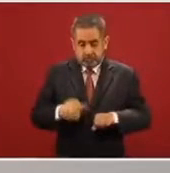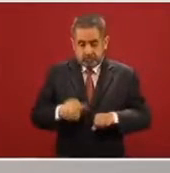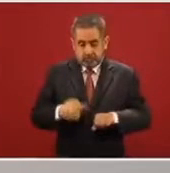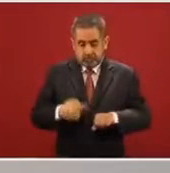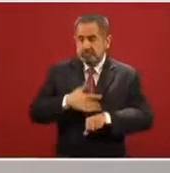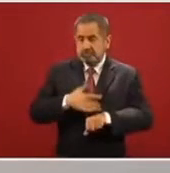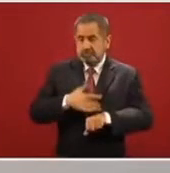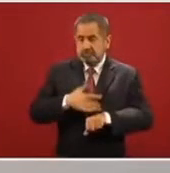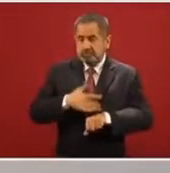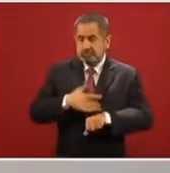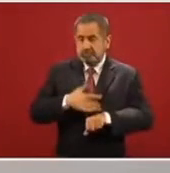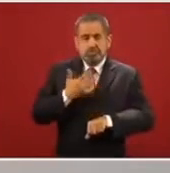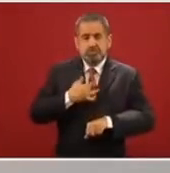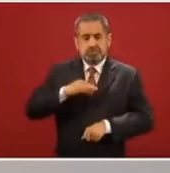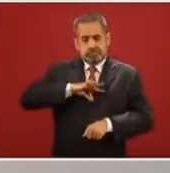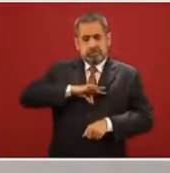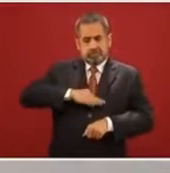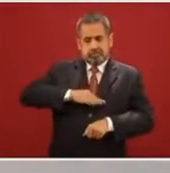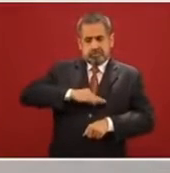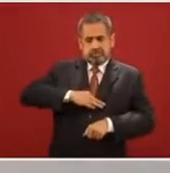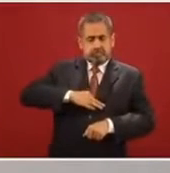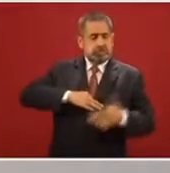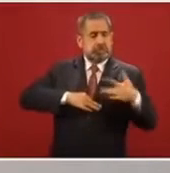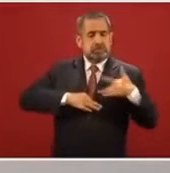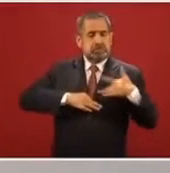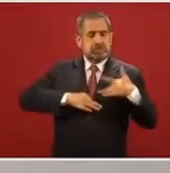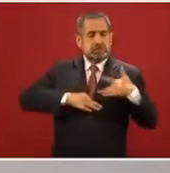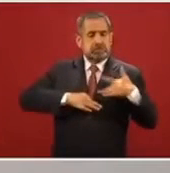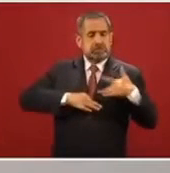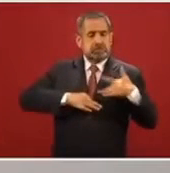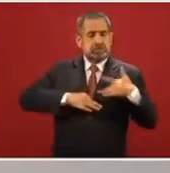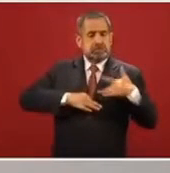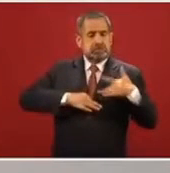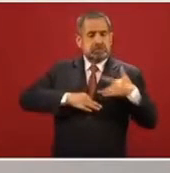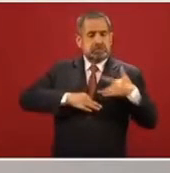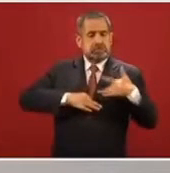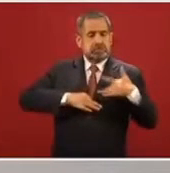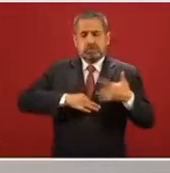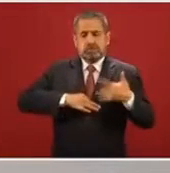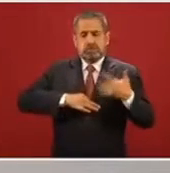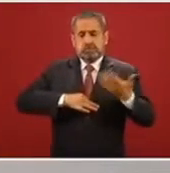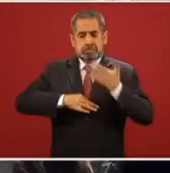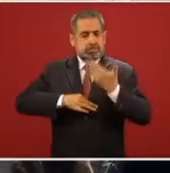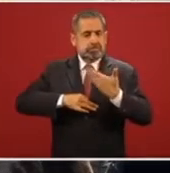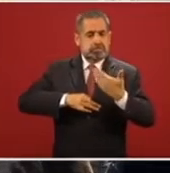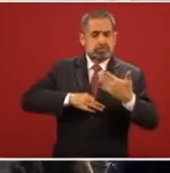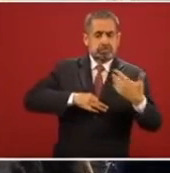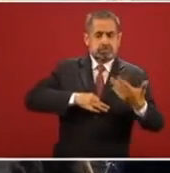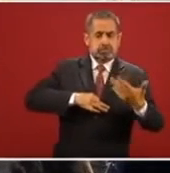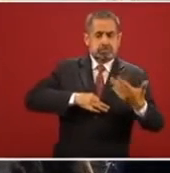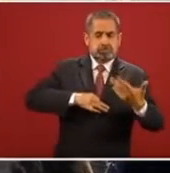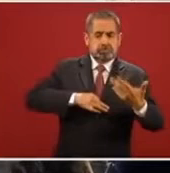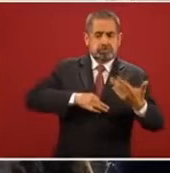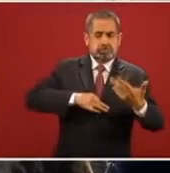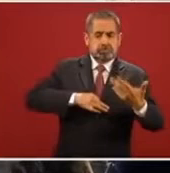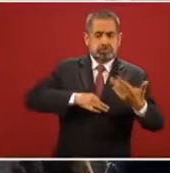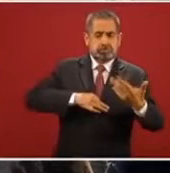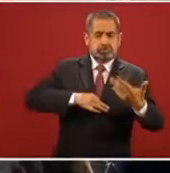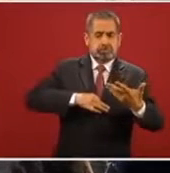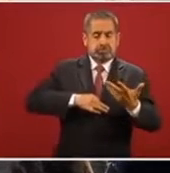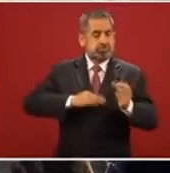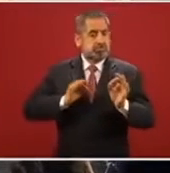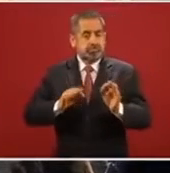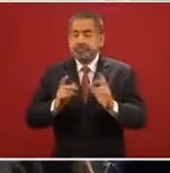the illness. En algunos países, And in some countries, como Alemania, like